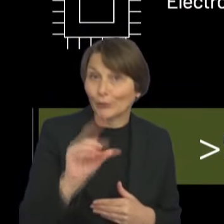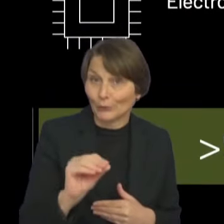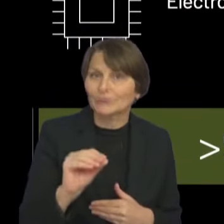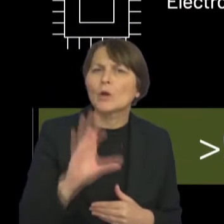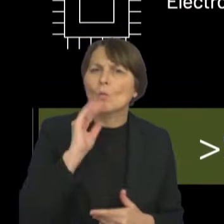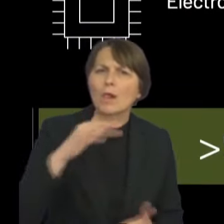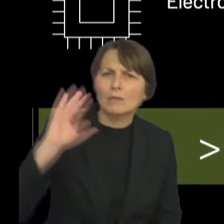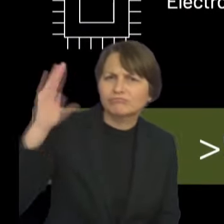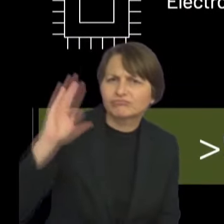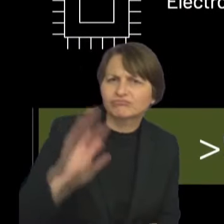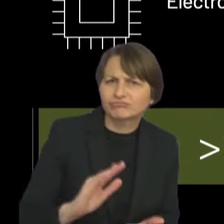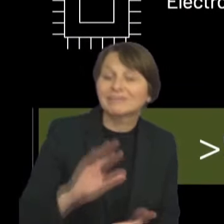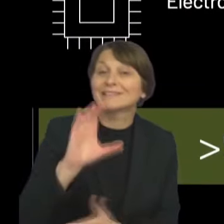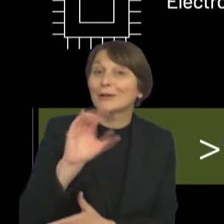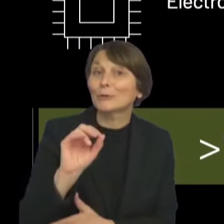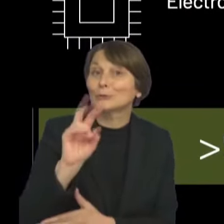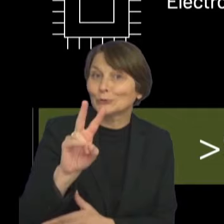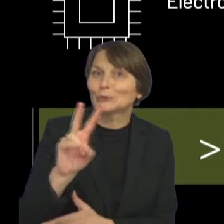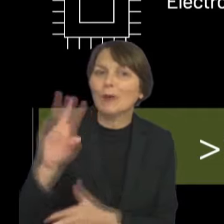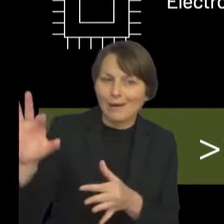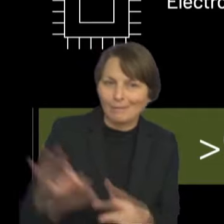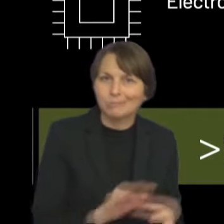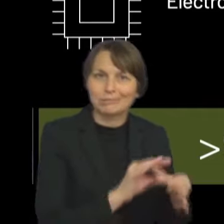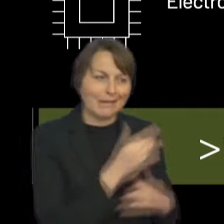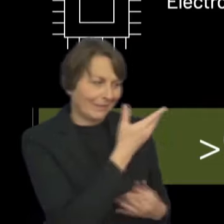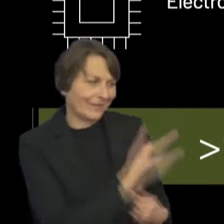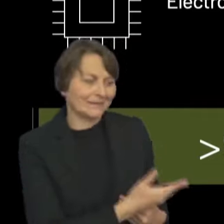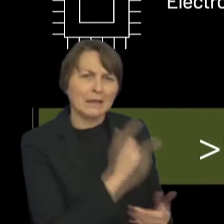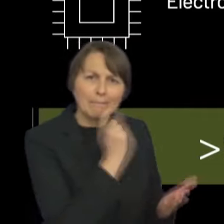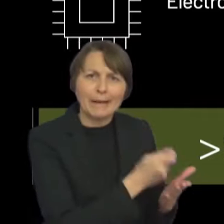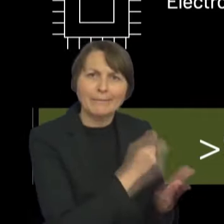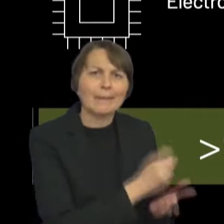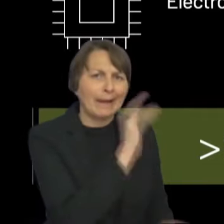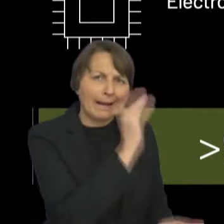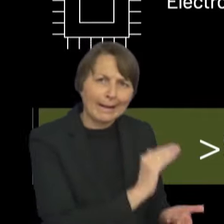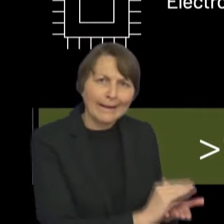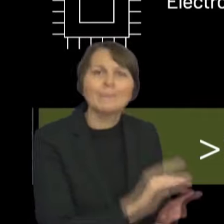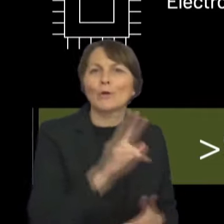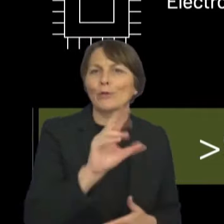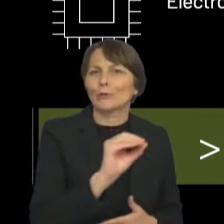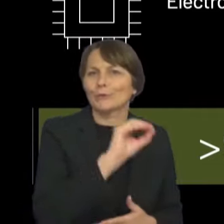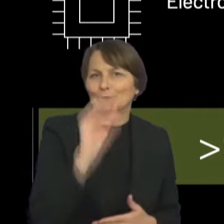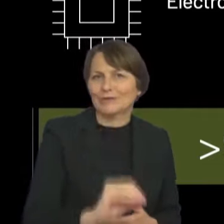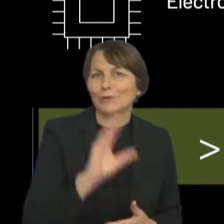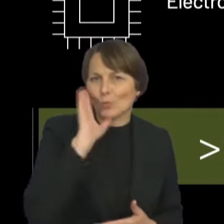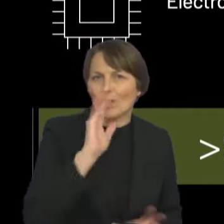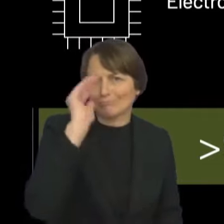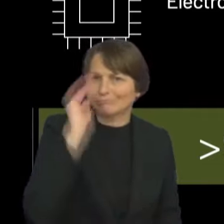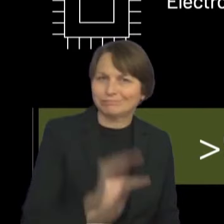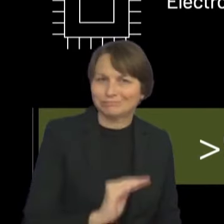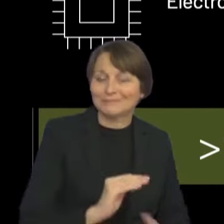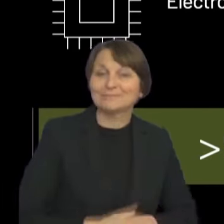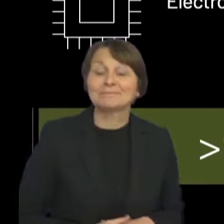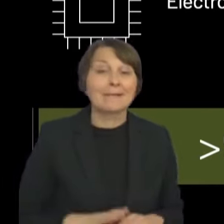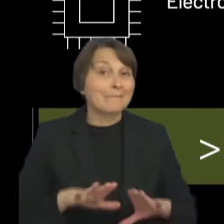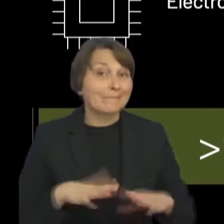reduce the carbon footprint linked to our purchases of these materials by 30%. This obviously can only be done through